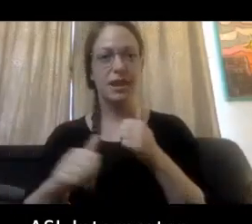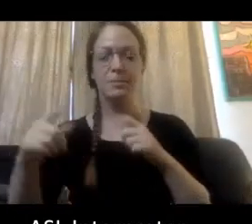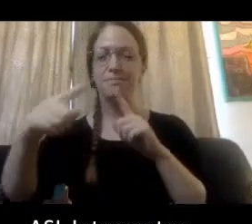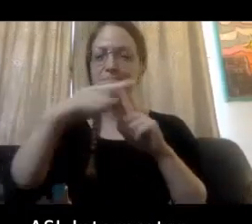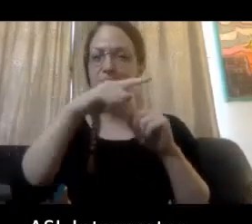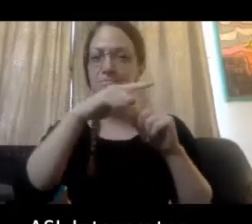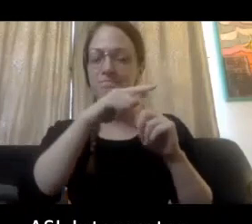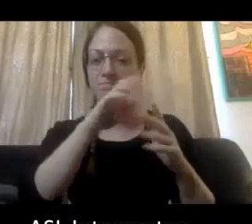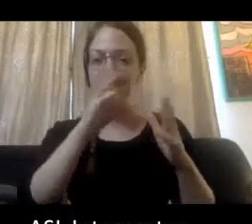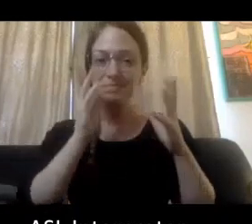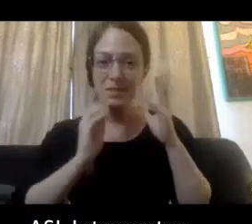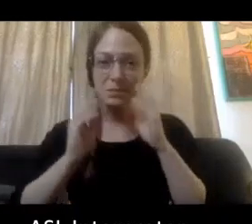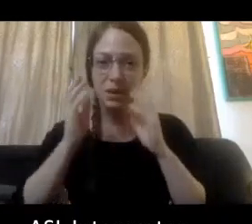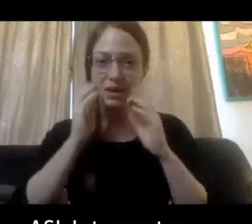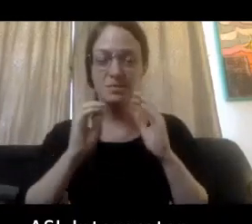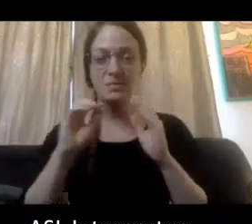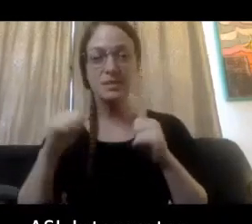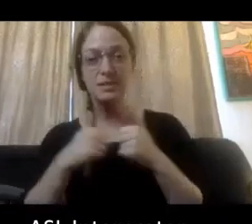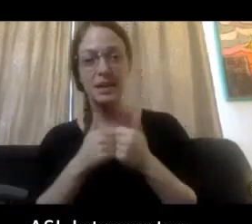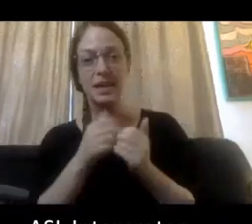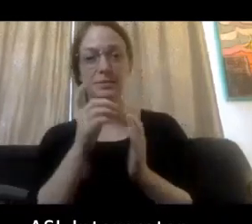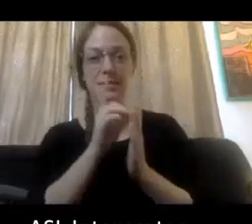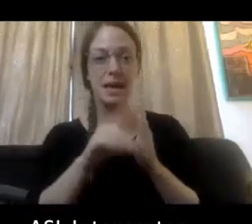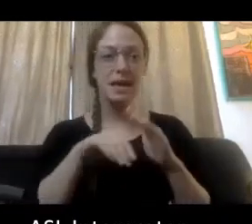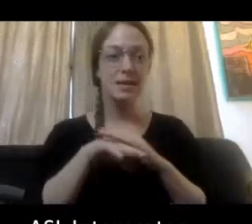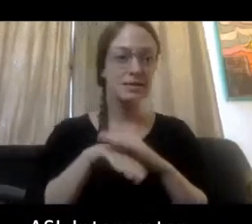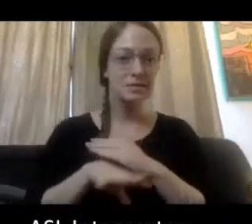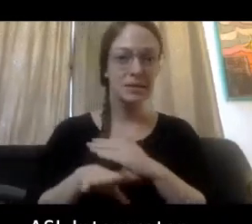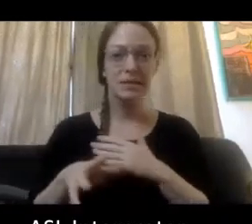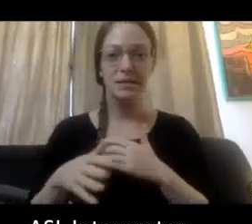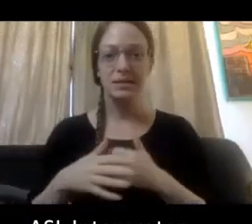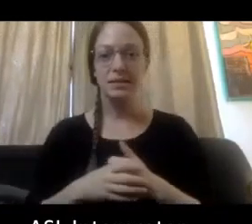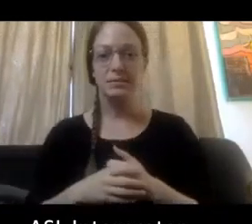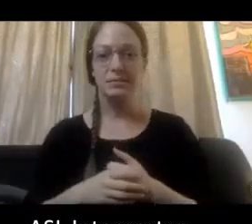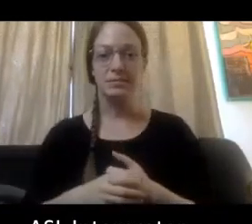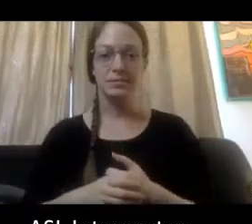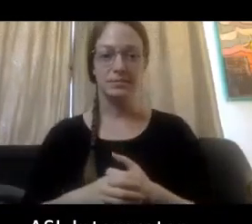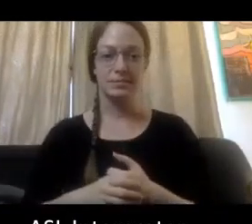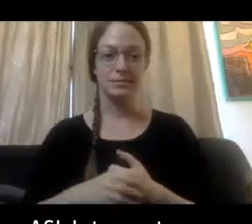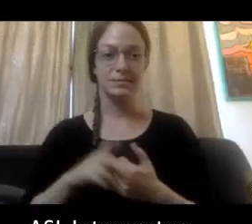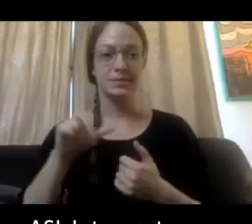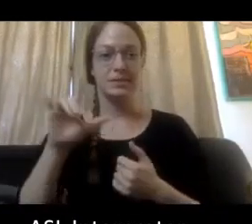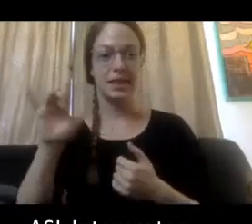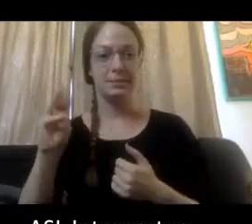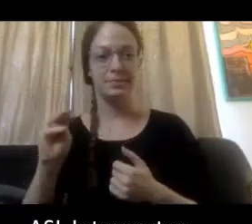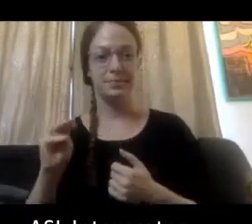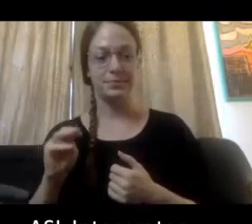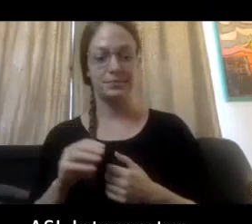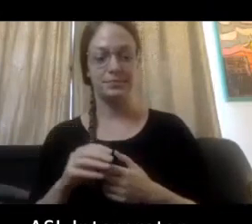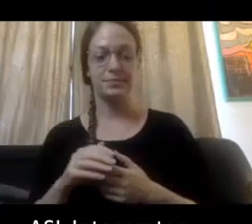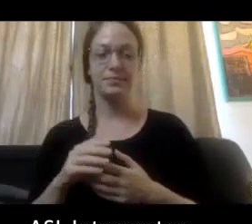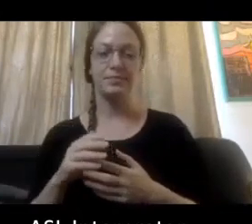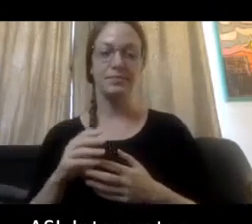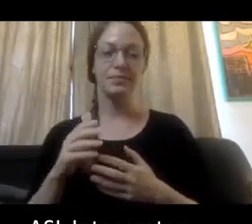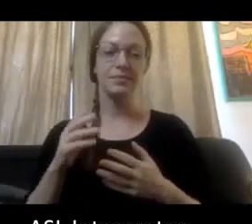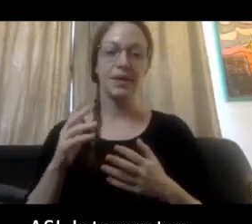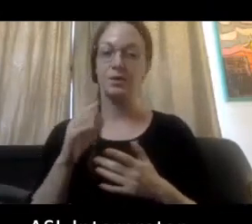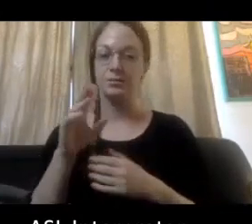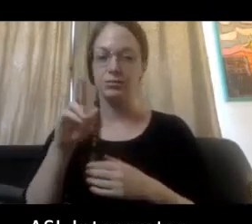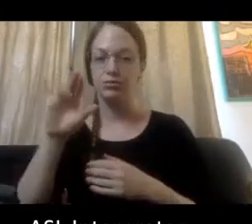design? I thought about this. I don't think the positive happens so much within the actual game design